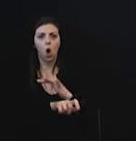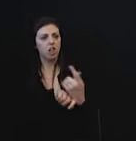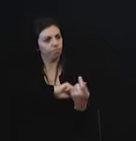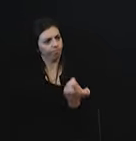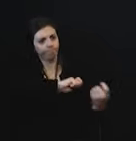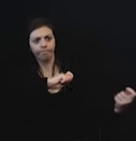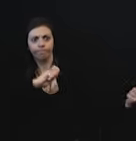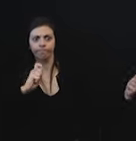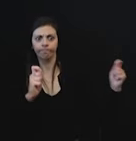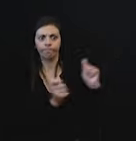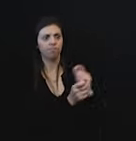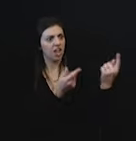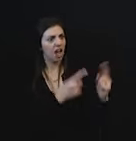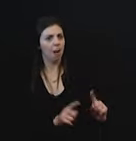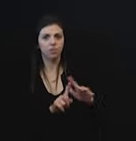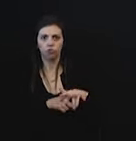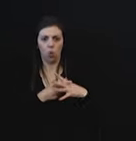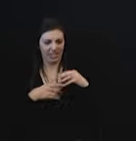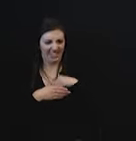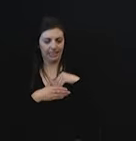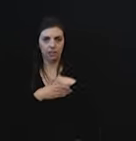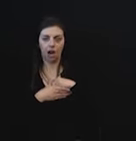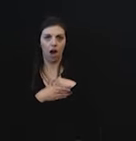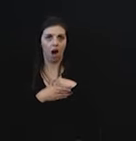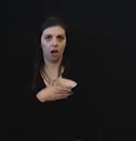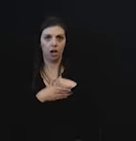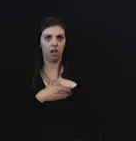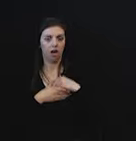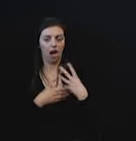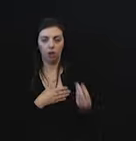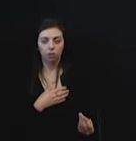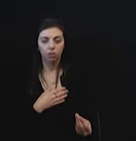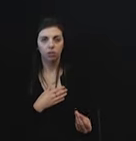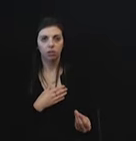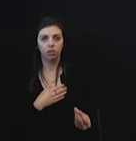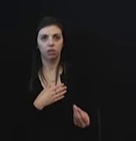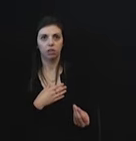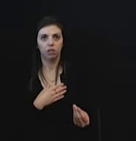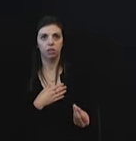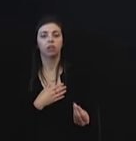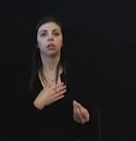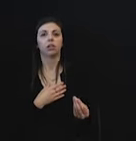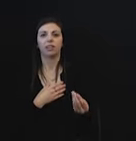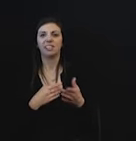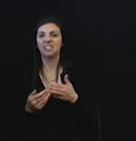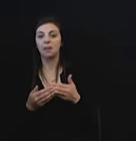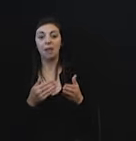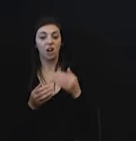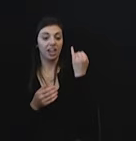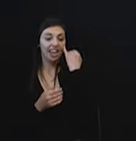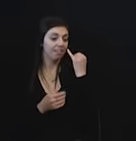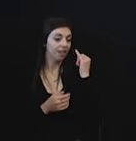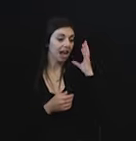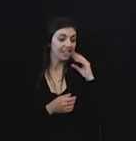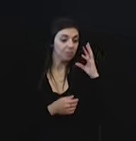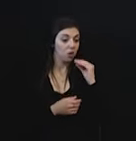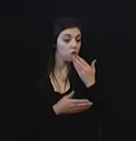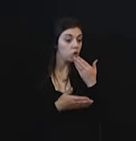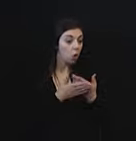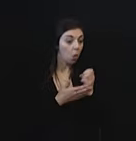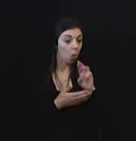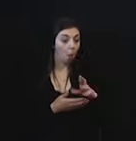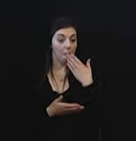the inside out. And it's so important for you and I to understand whether you and I experience good or bad,